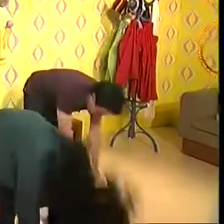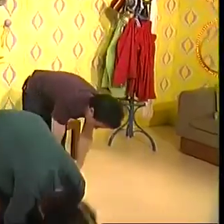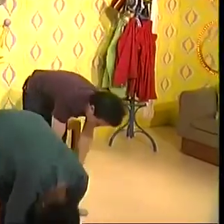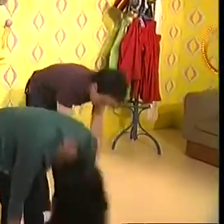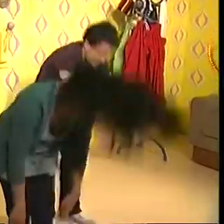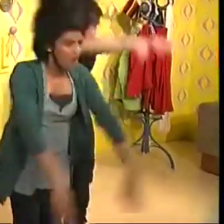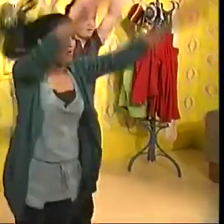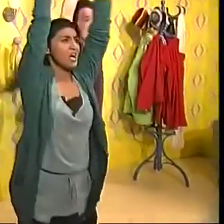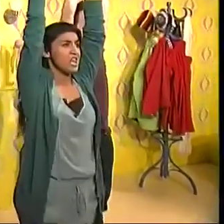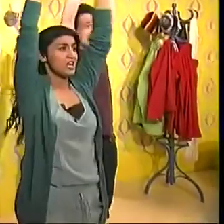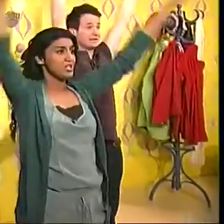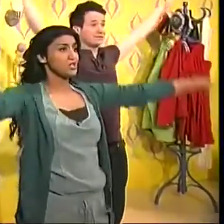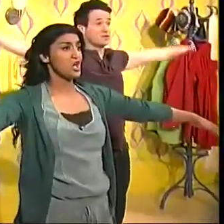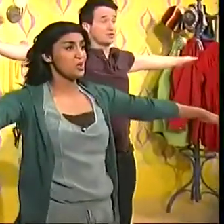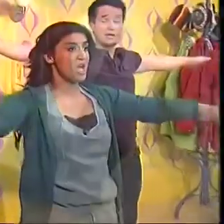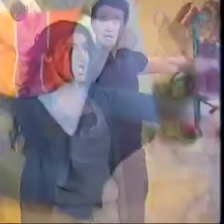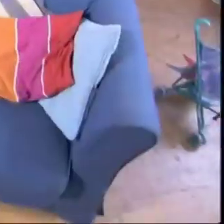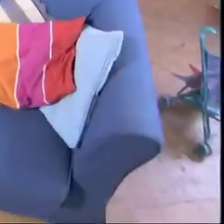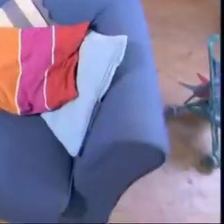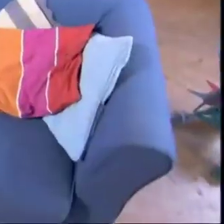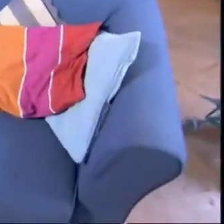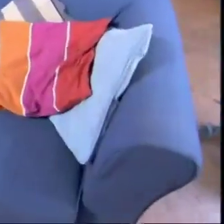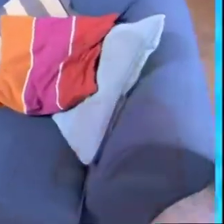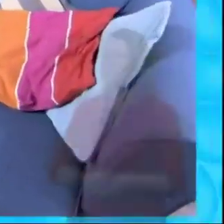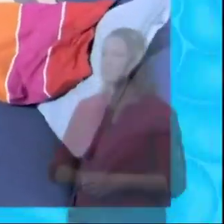Four, one, two.